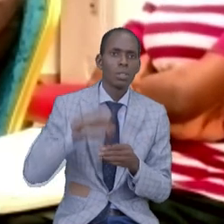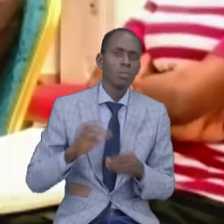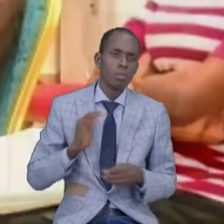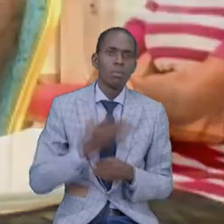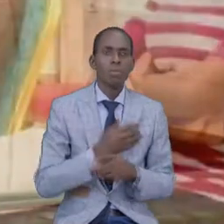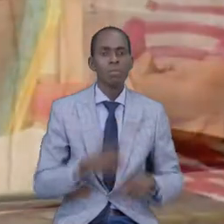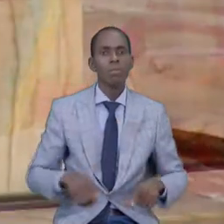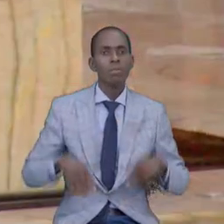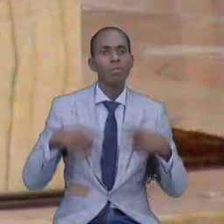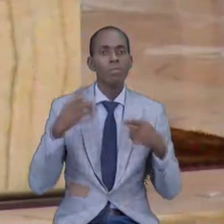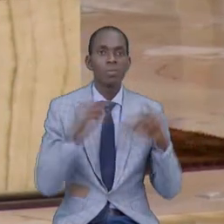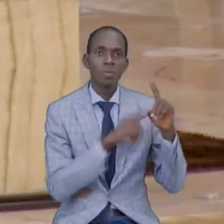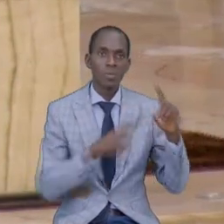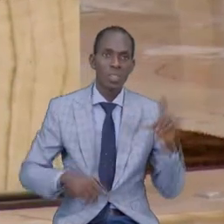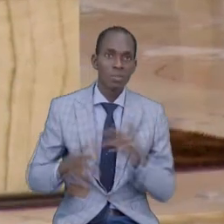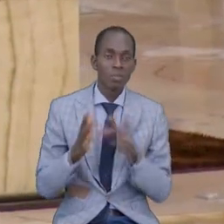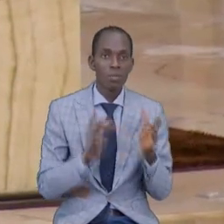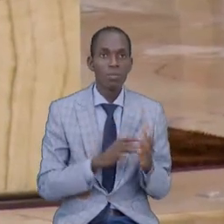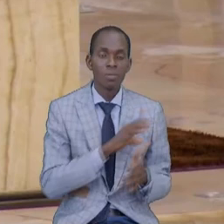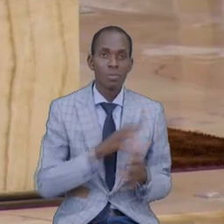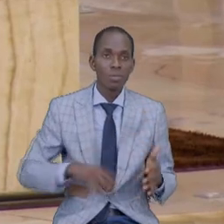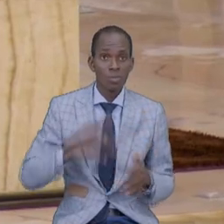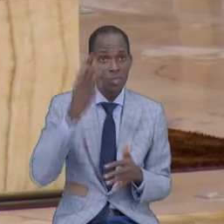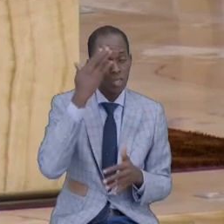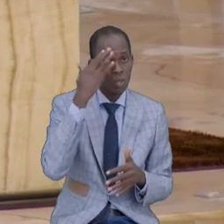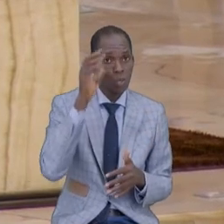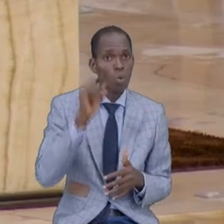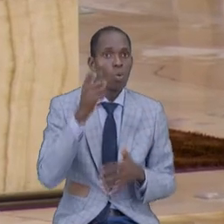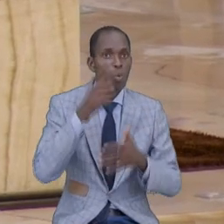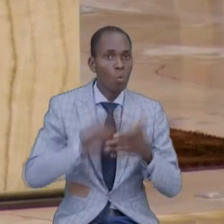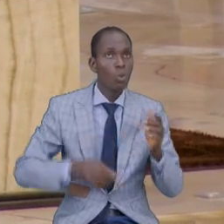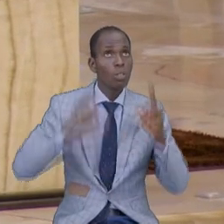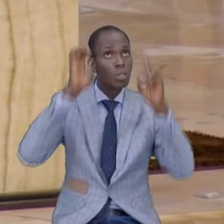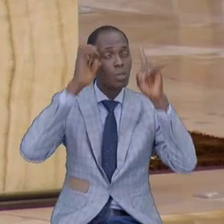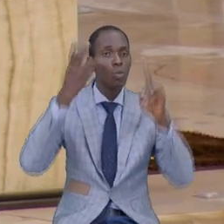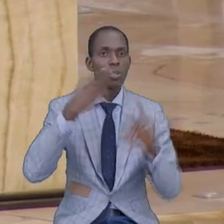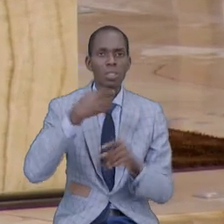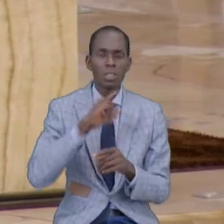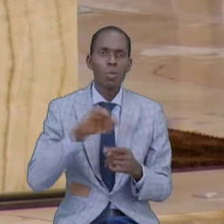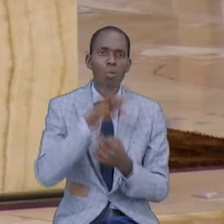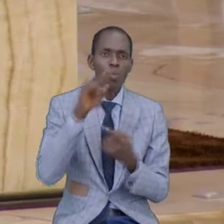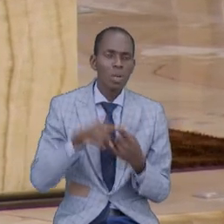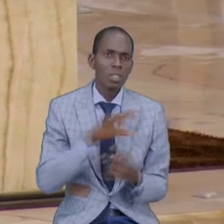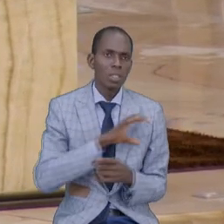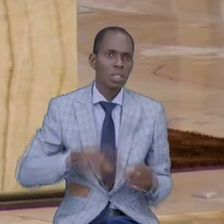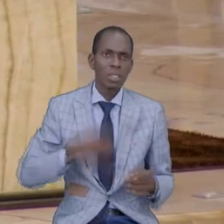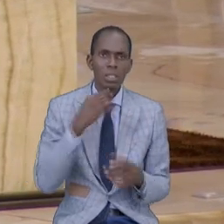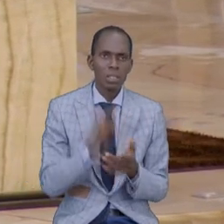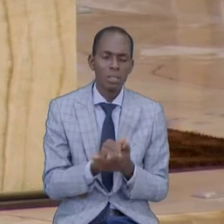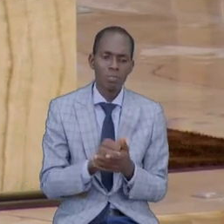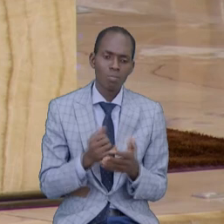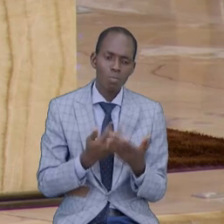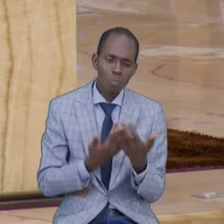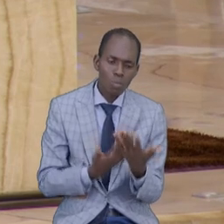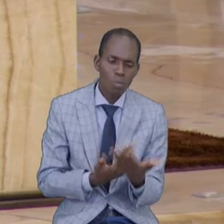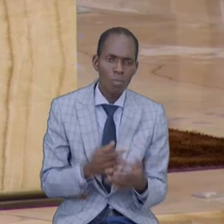lives. The Lord Jesus Christ knew what He was saying when He said, tarry ye